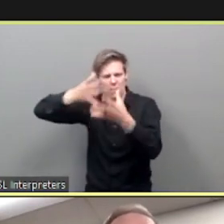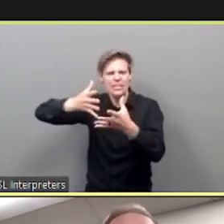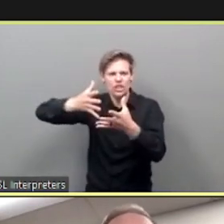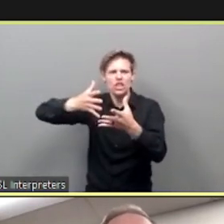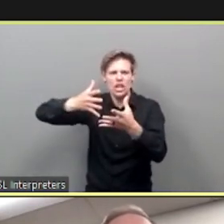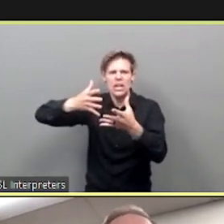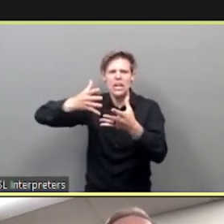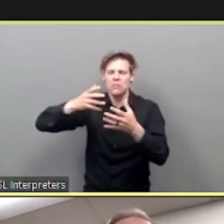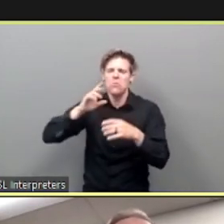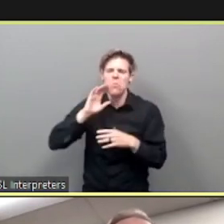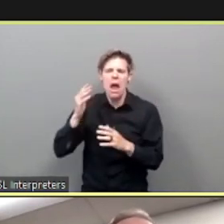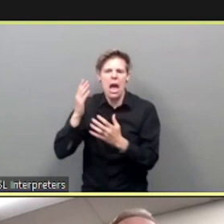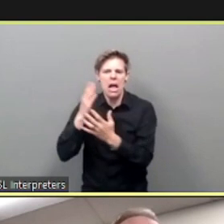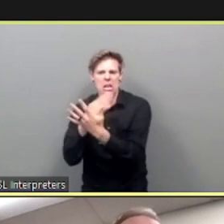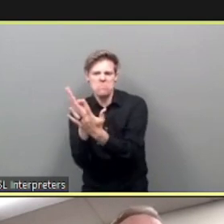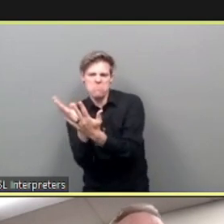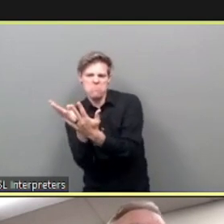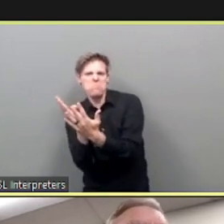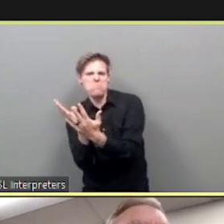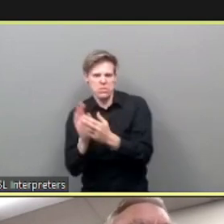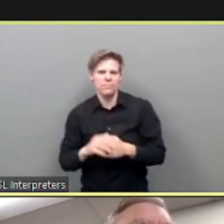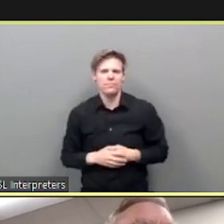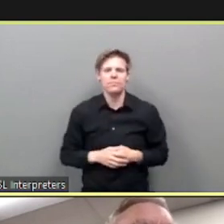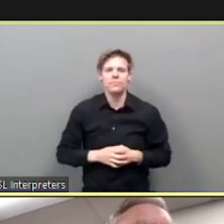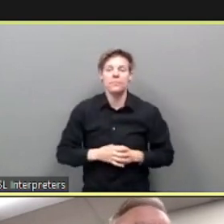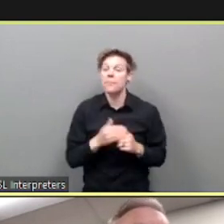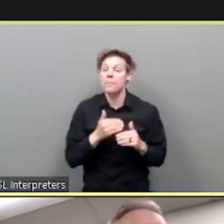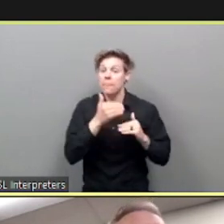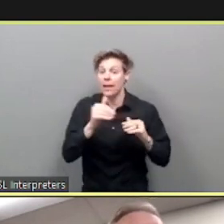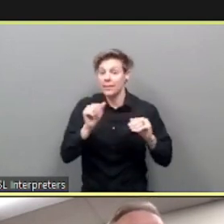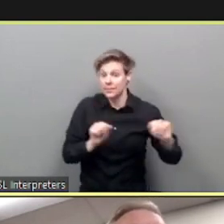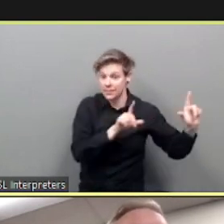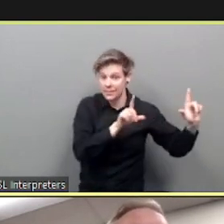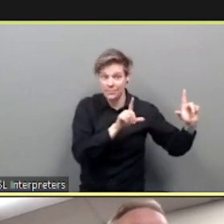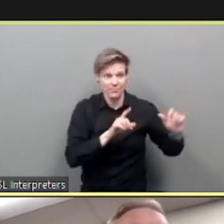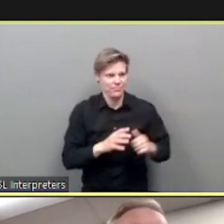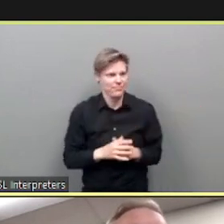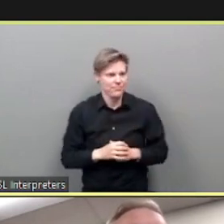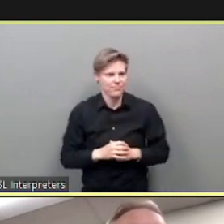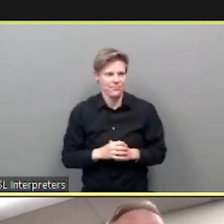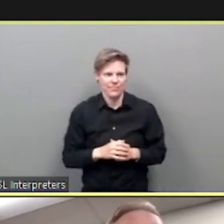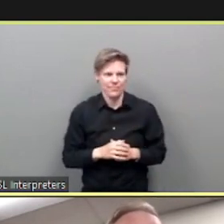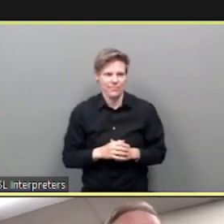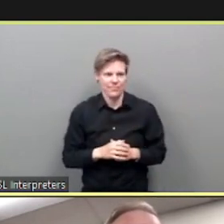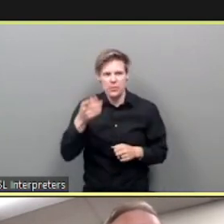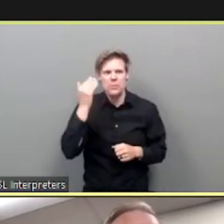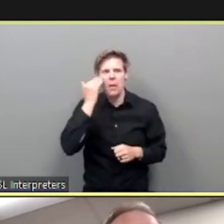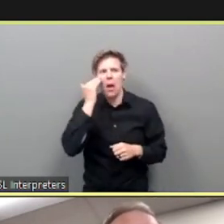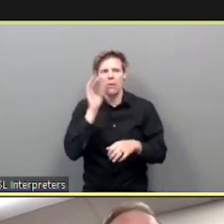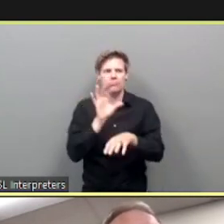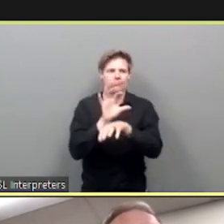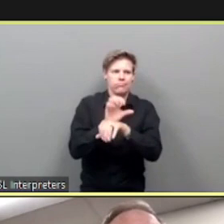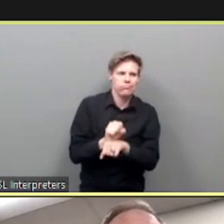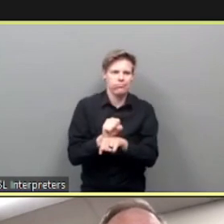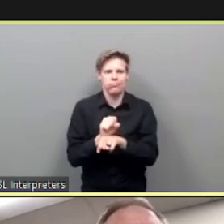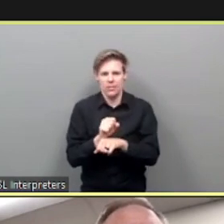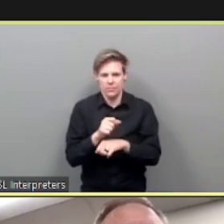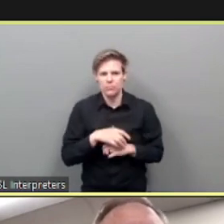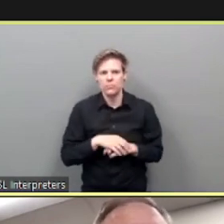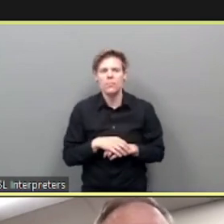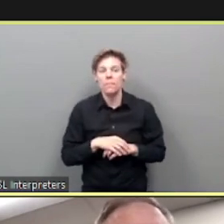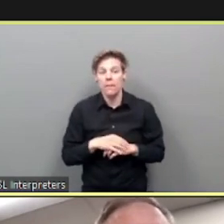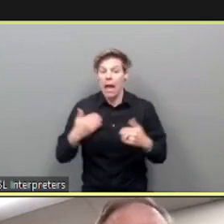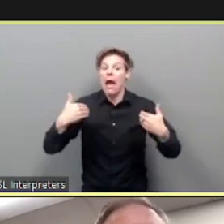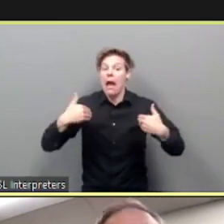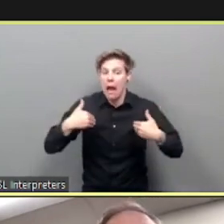please, Brianna. Just you're used to these slides. Only 10 ICU beds available in the state. That's a little